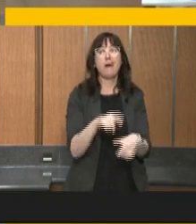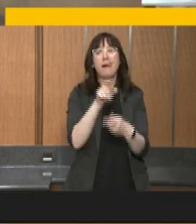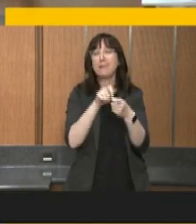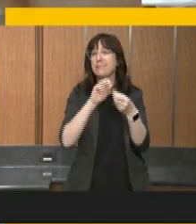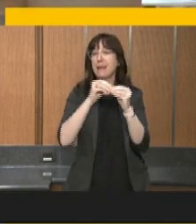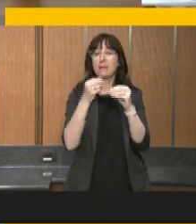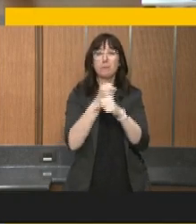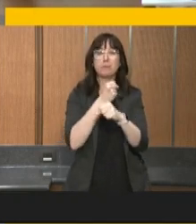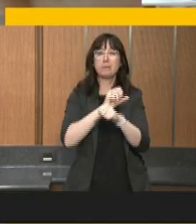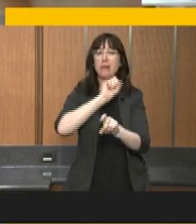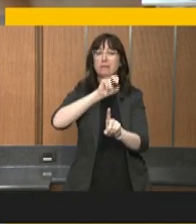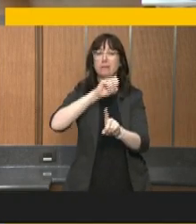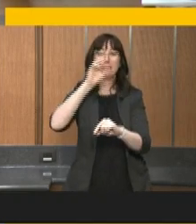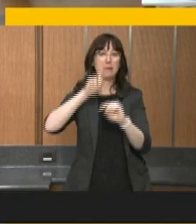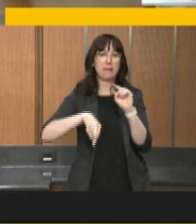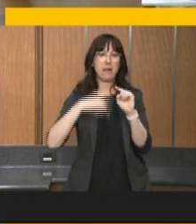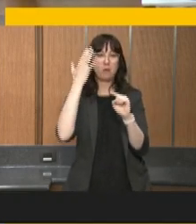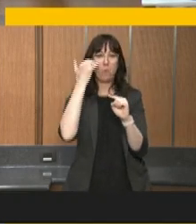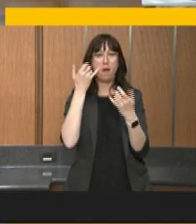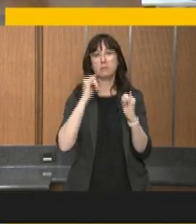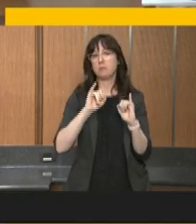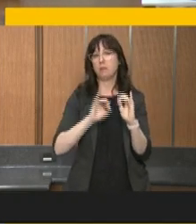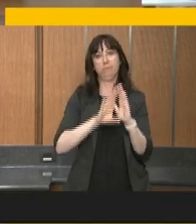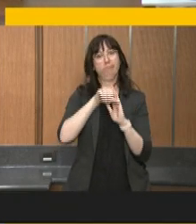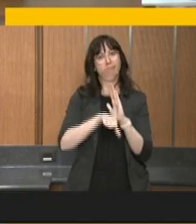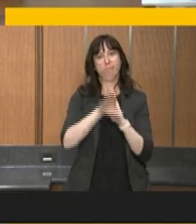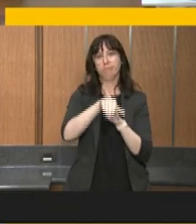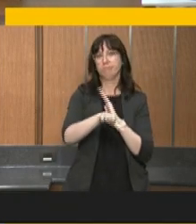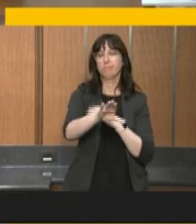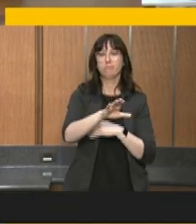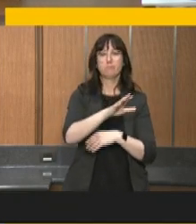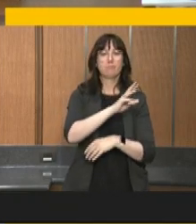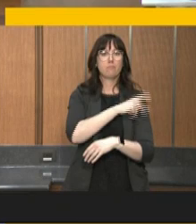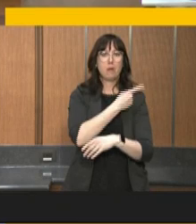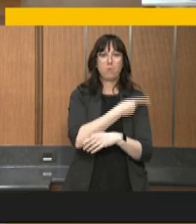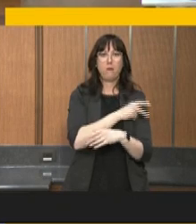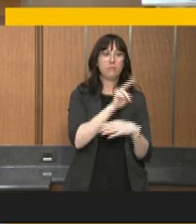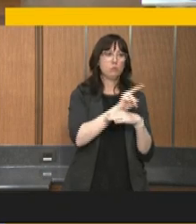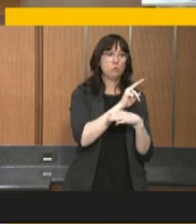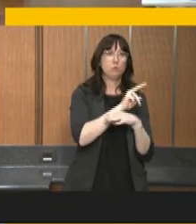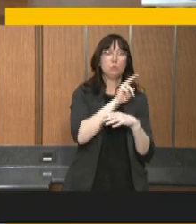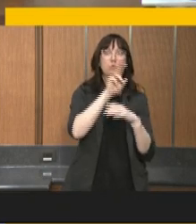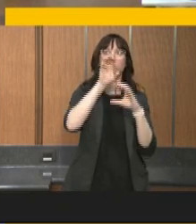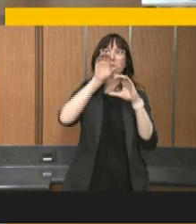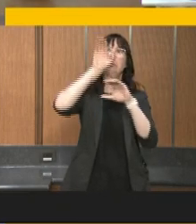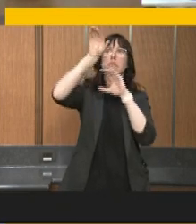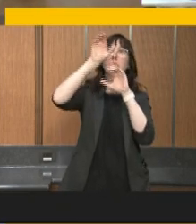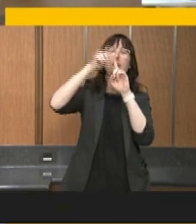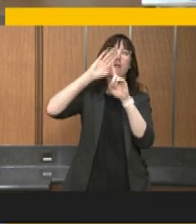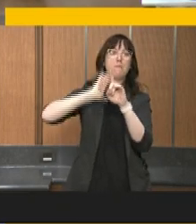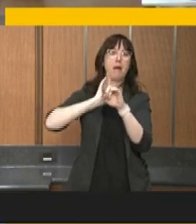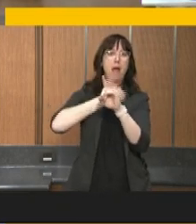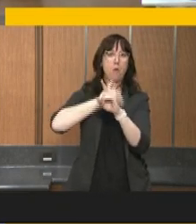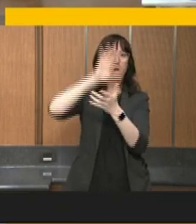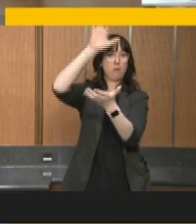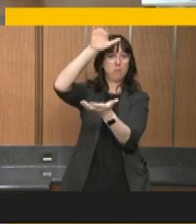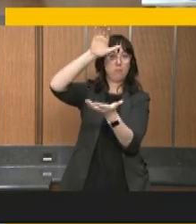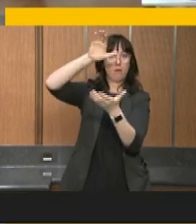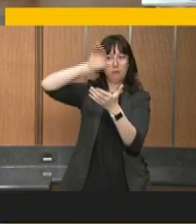because it is in the fluctuation period. As provinces are drawing down materials from our national stockpile, of course, we're trying to seek to